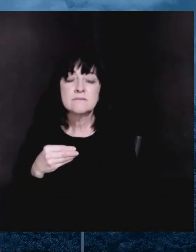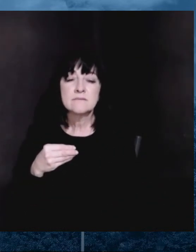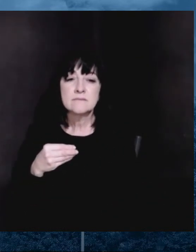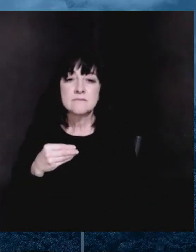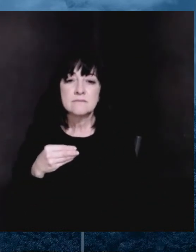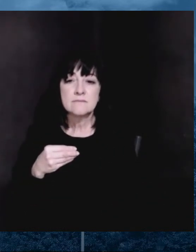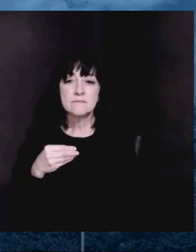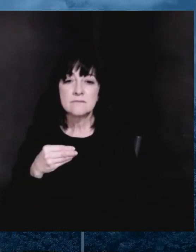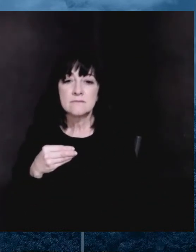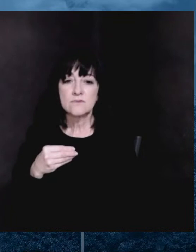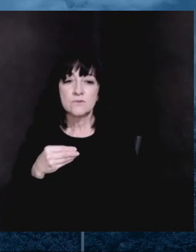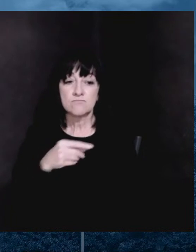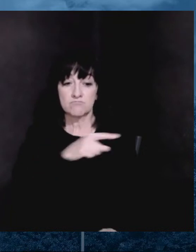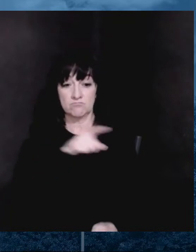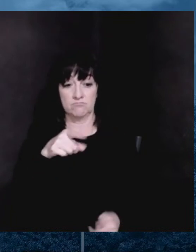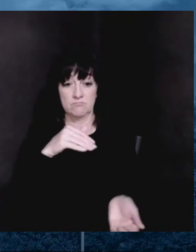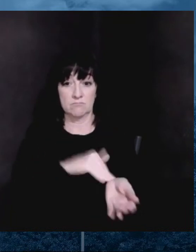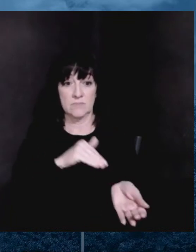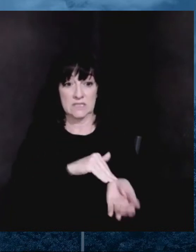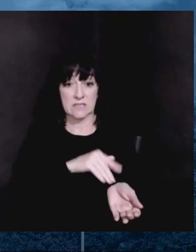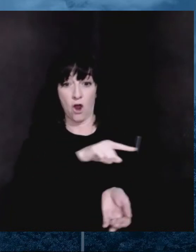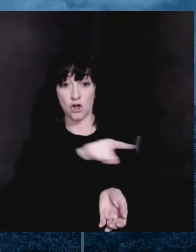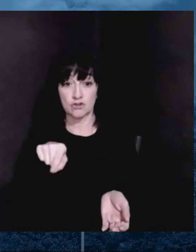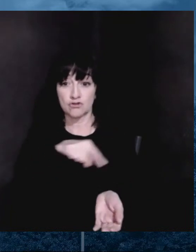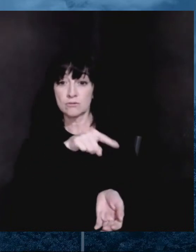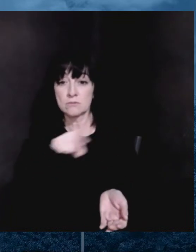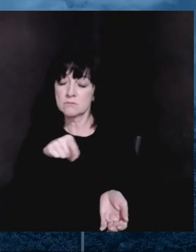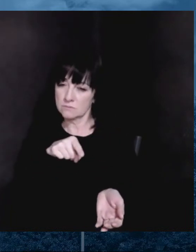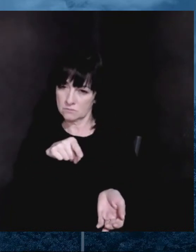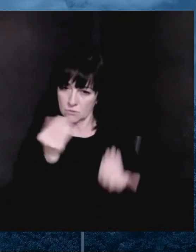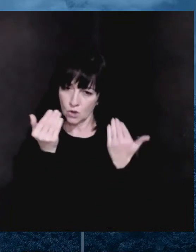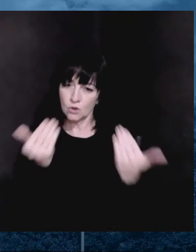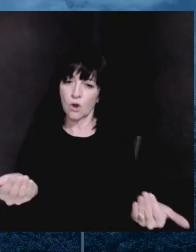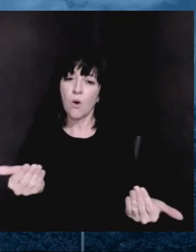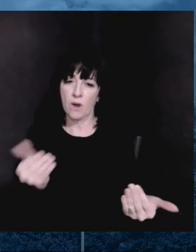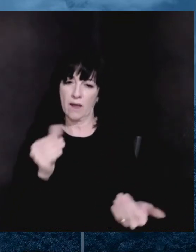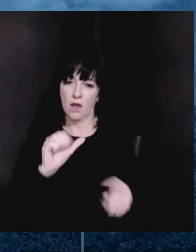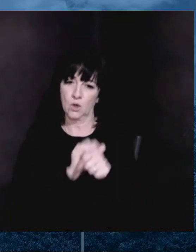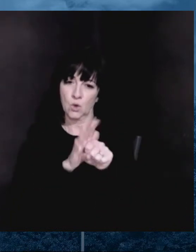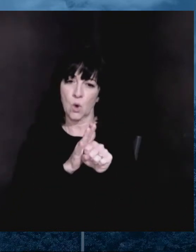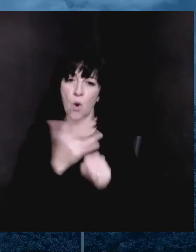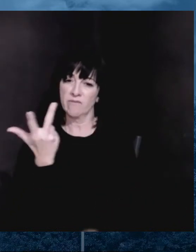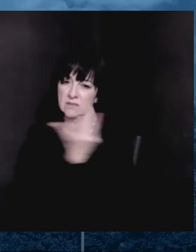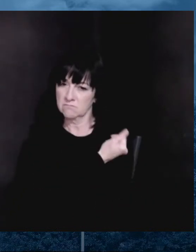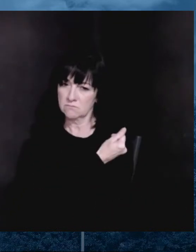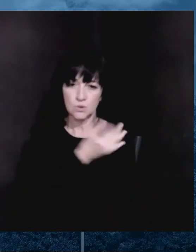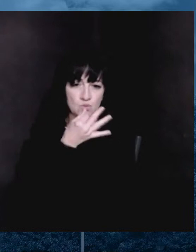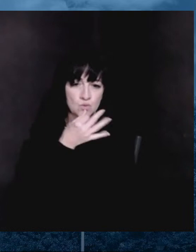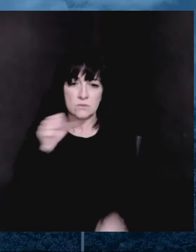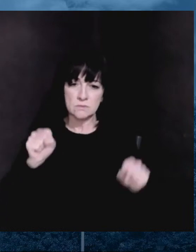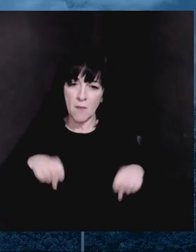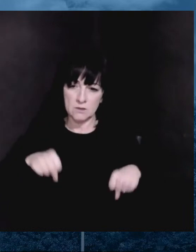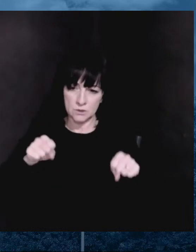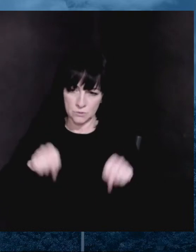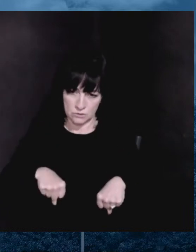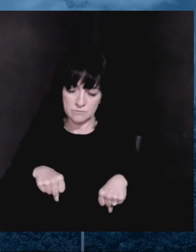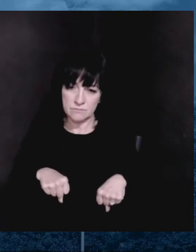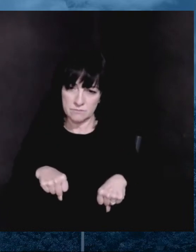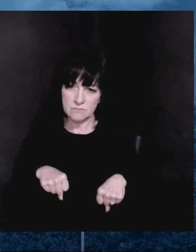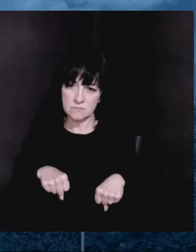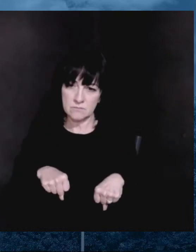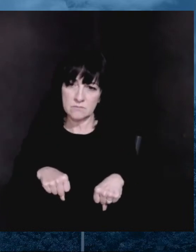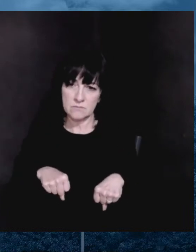So we are heartened, and AJ has been talking very closely with them, as has the governor. Some may want to add more, but they